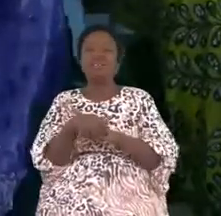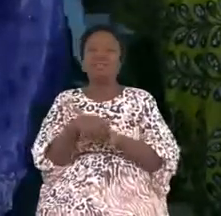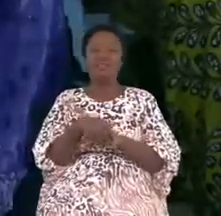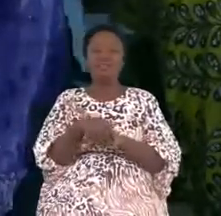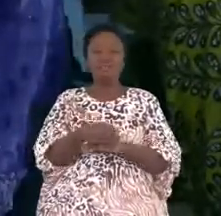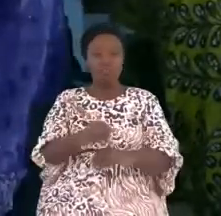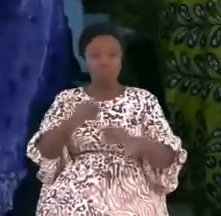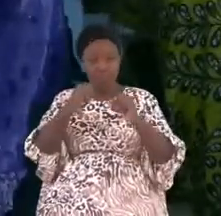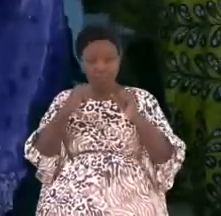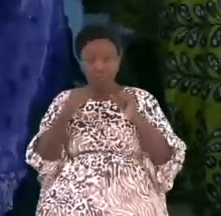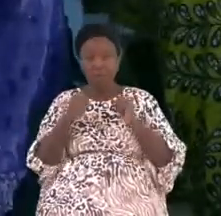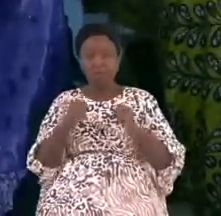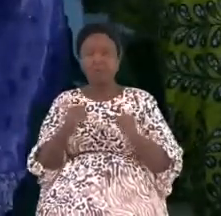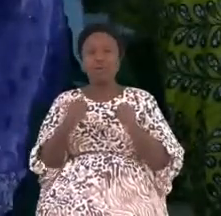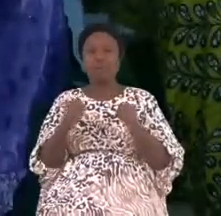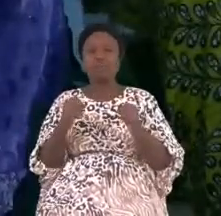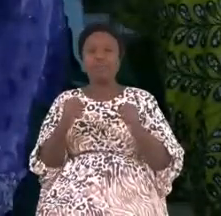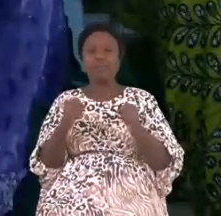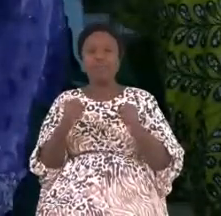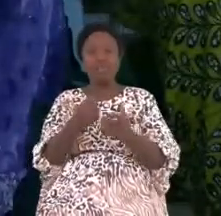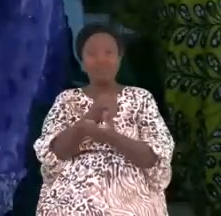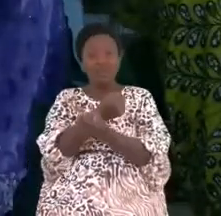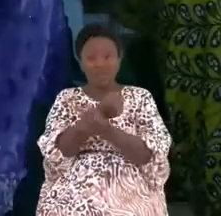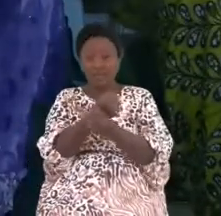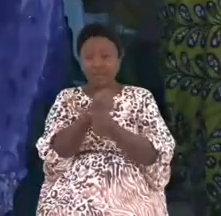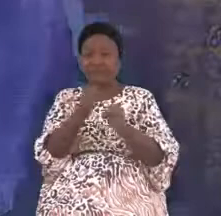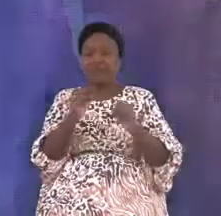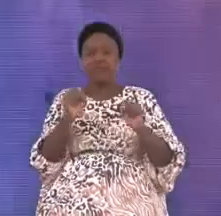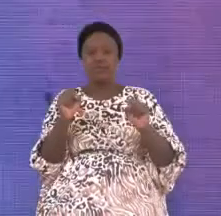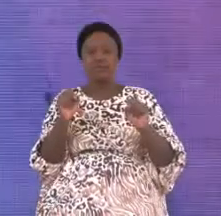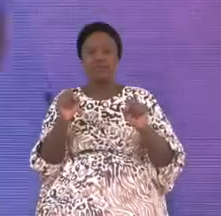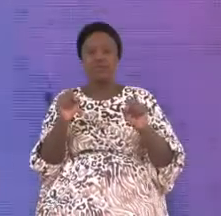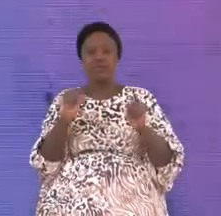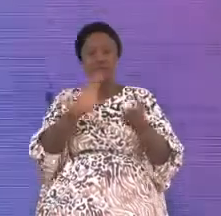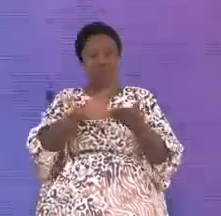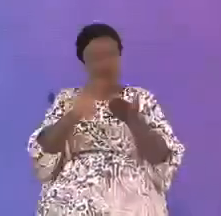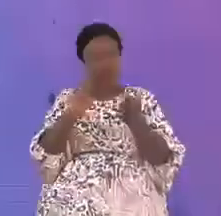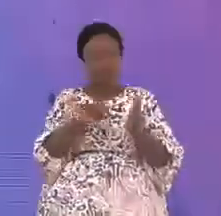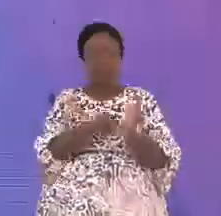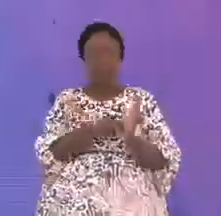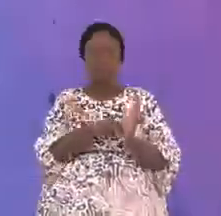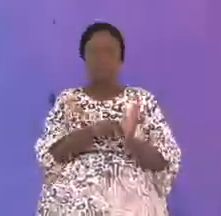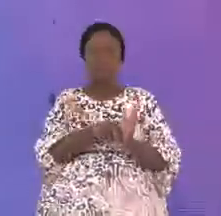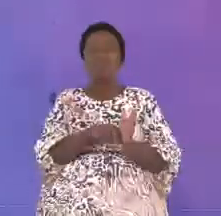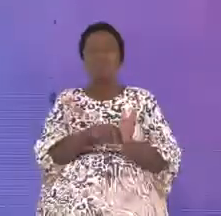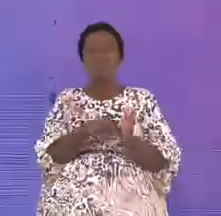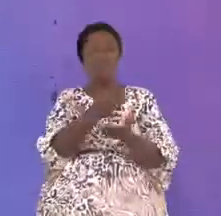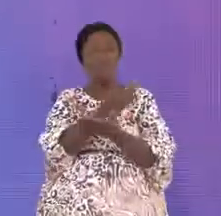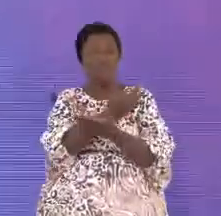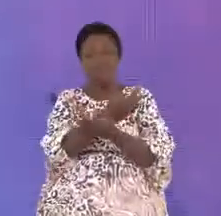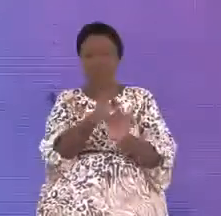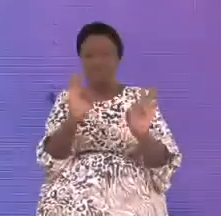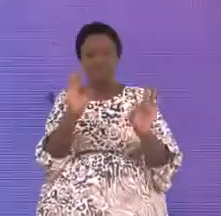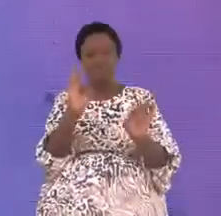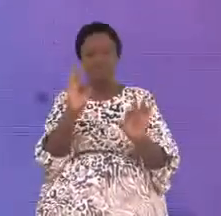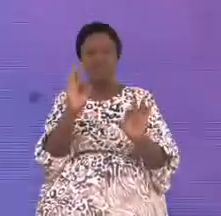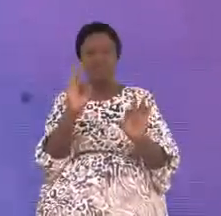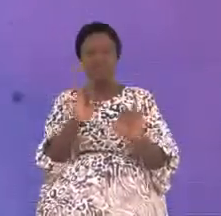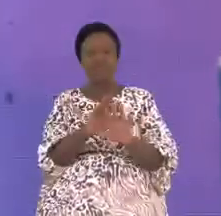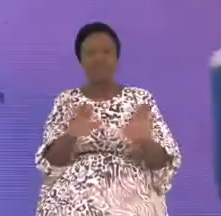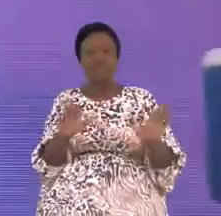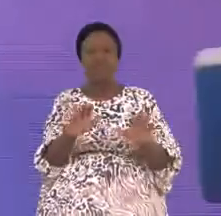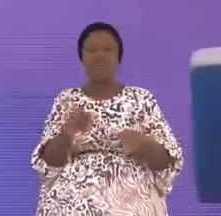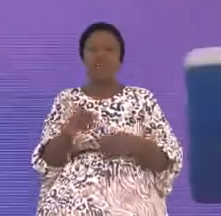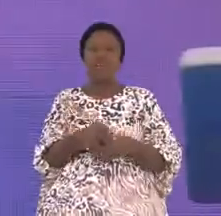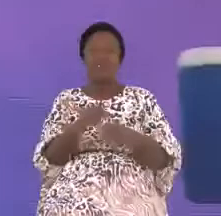power salvation forgiveness freedom strength